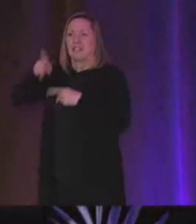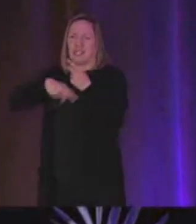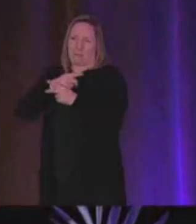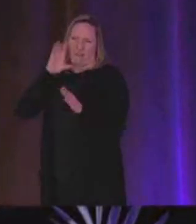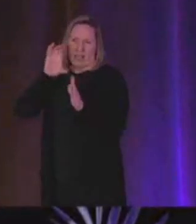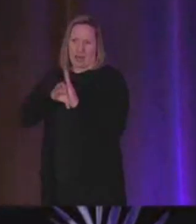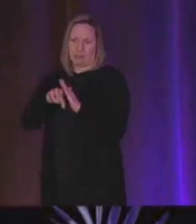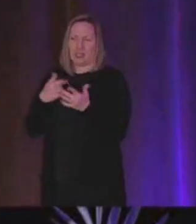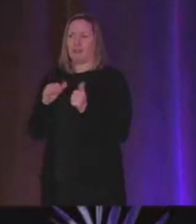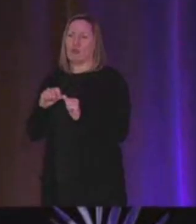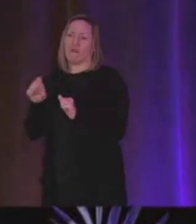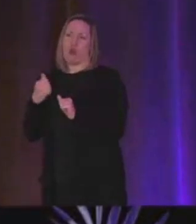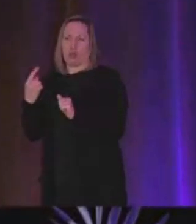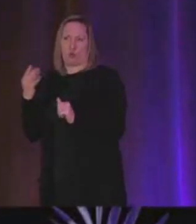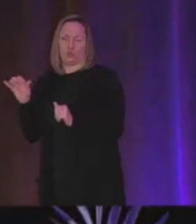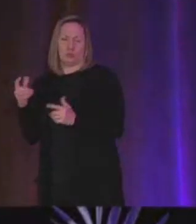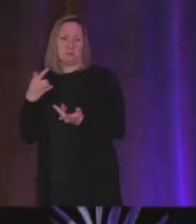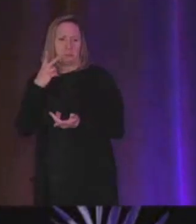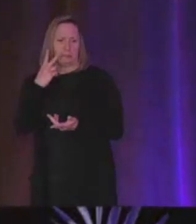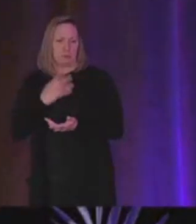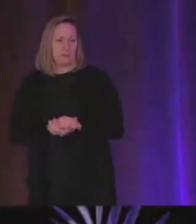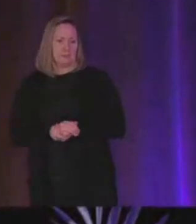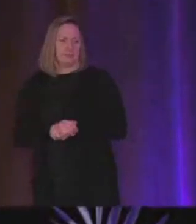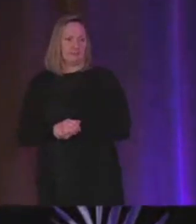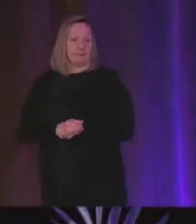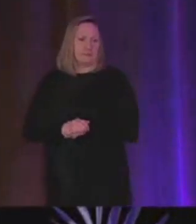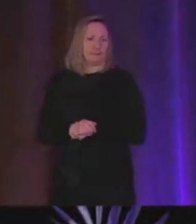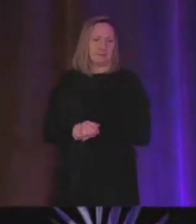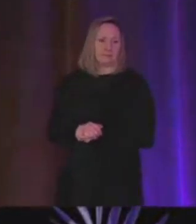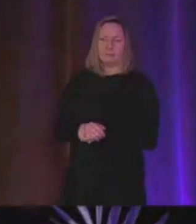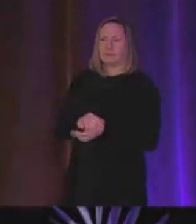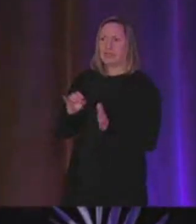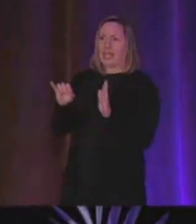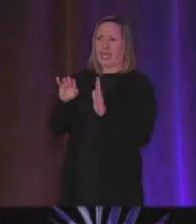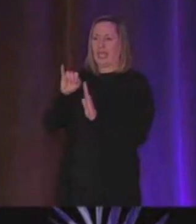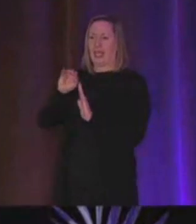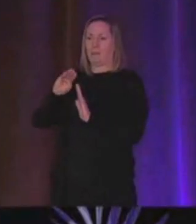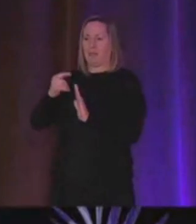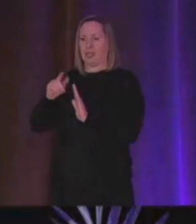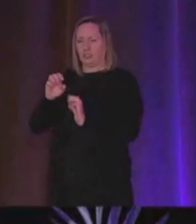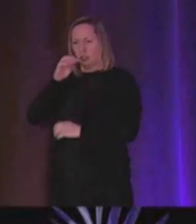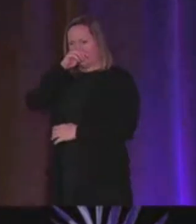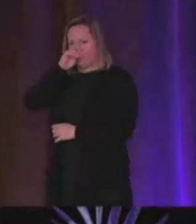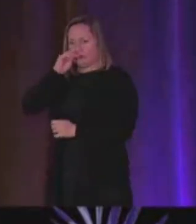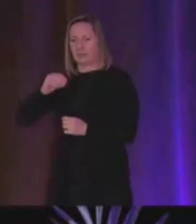try for some other. Let's see. Image.